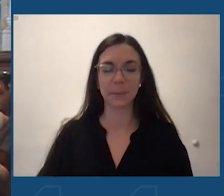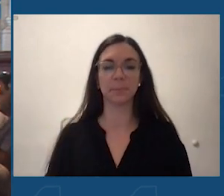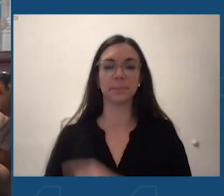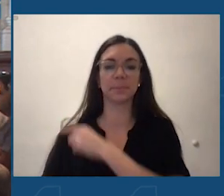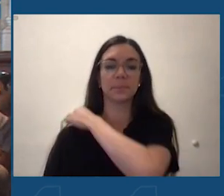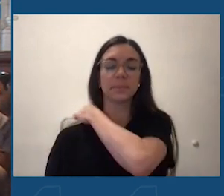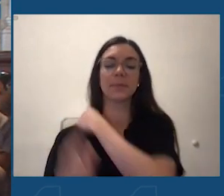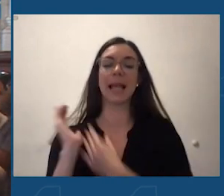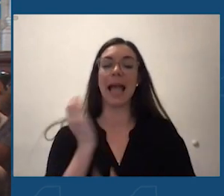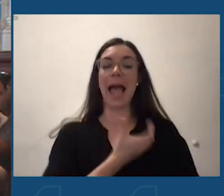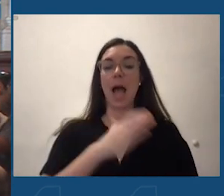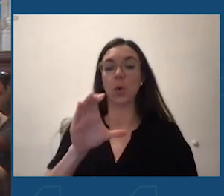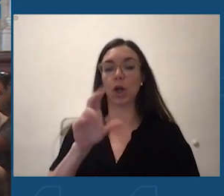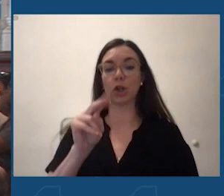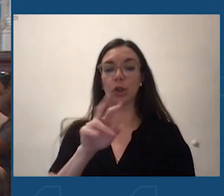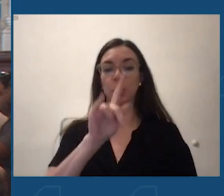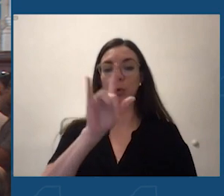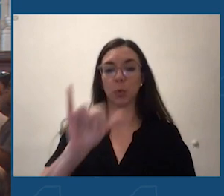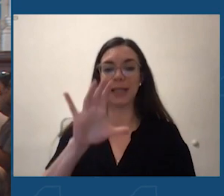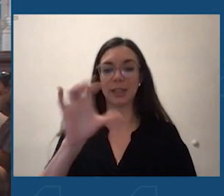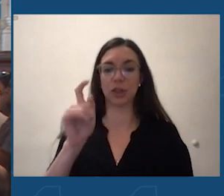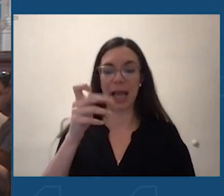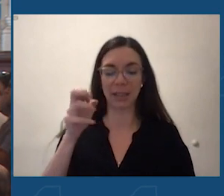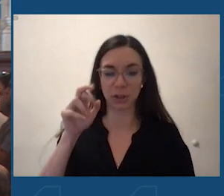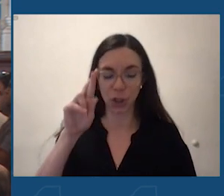Our CUNY Chancellor, Felo Matos Rodriguez.